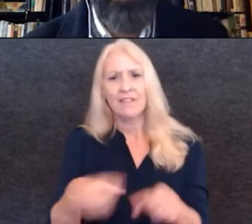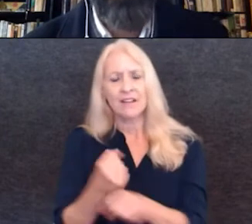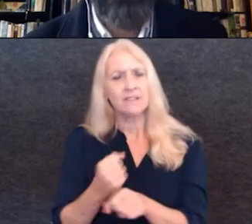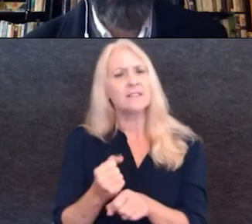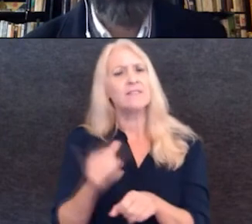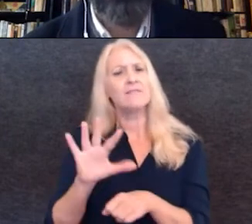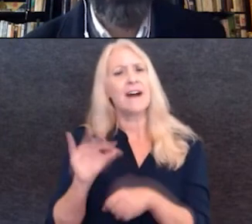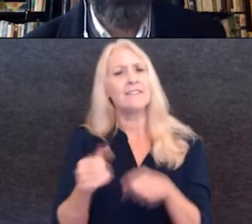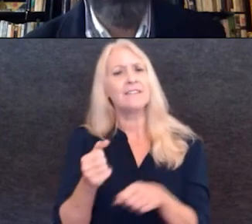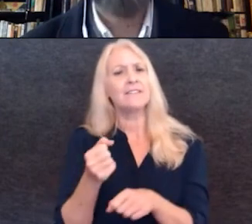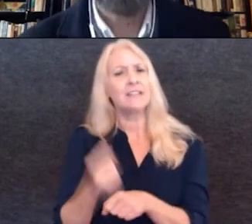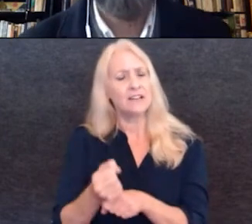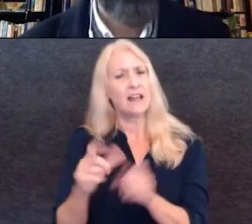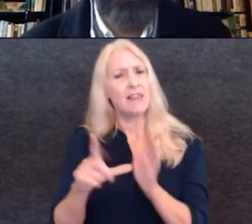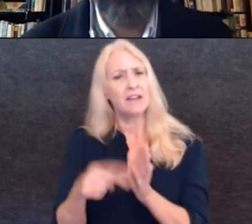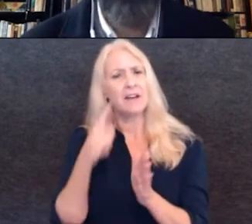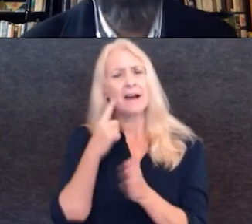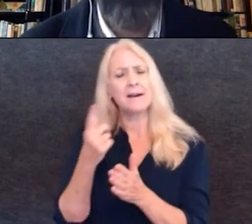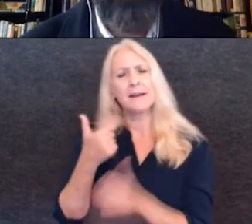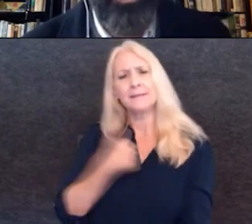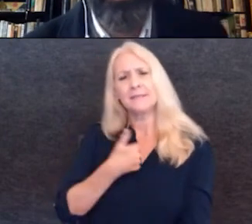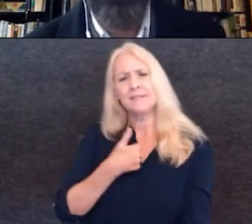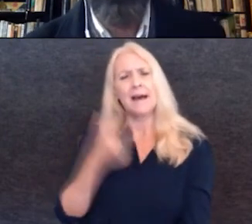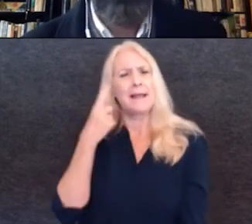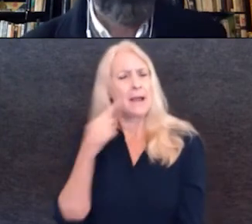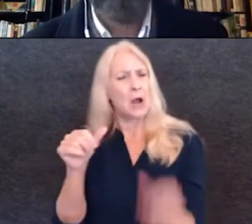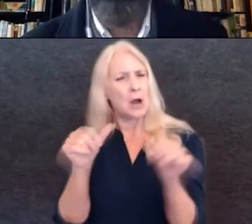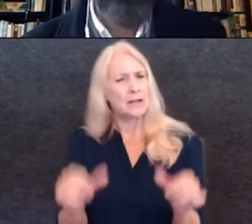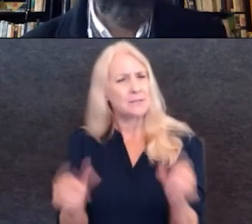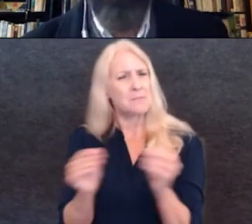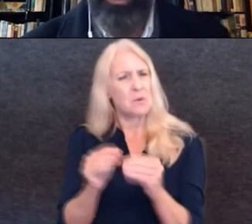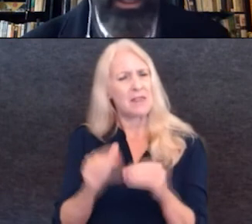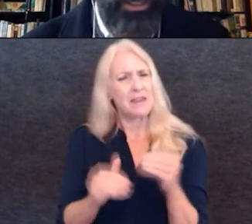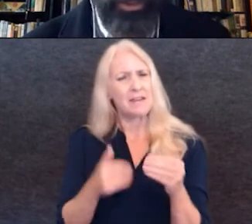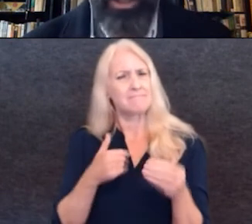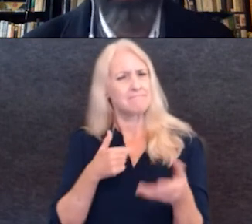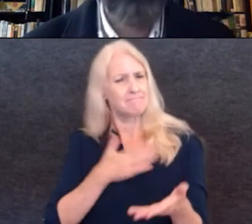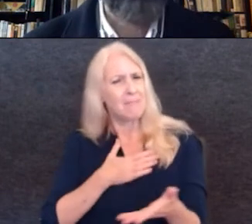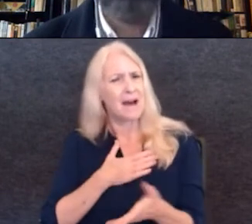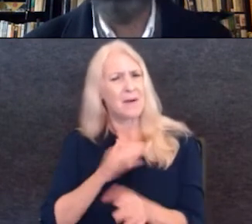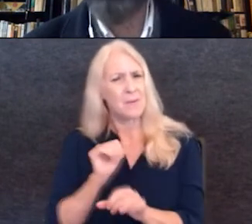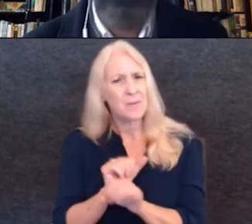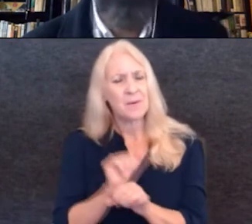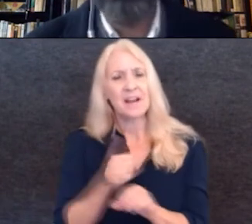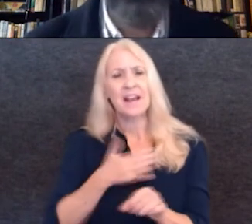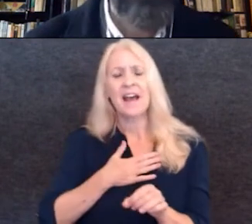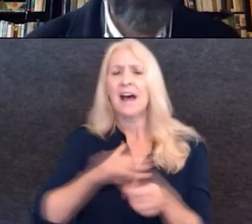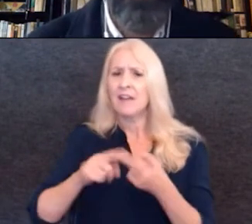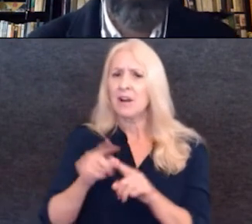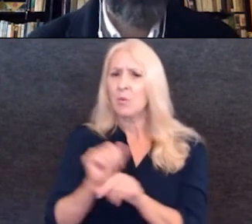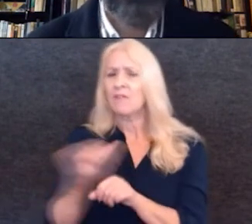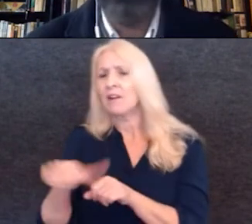I kind of asked myself, I said, I think architecture is a lot more than what I'm doing. And I had a friend that worked for an interior architecture firm. And he said, oh, why don't